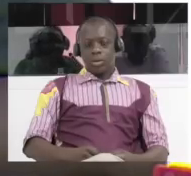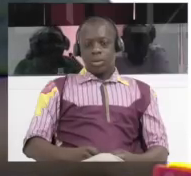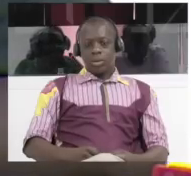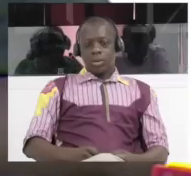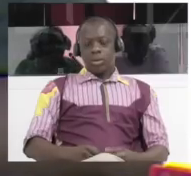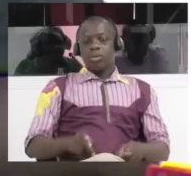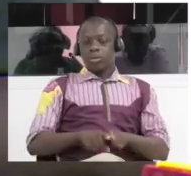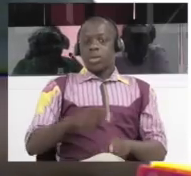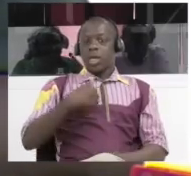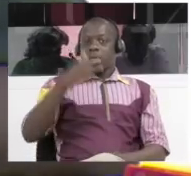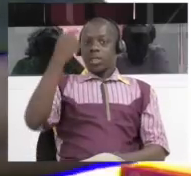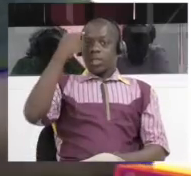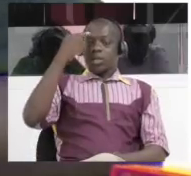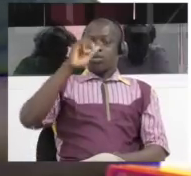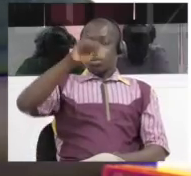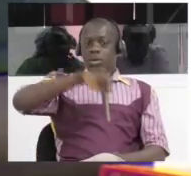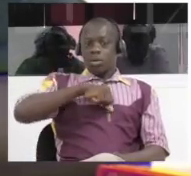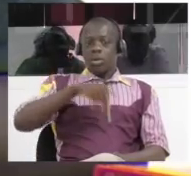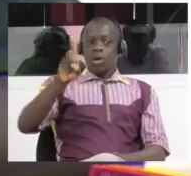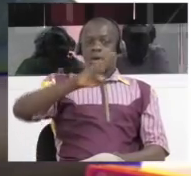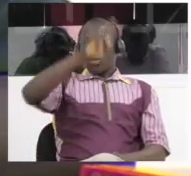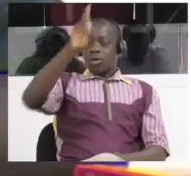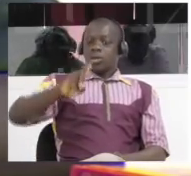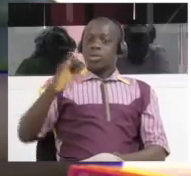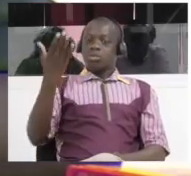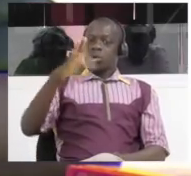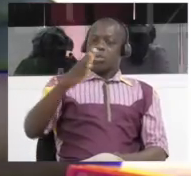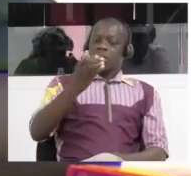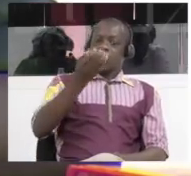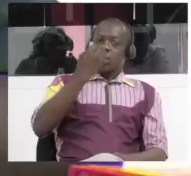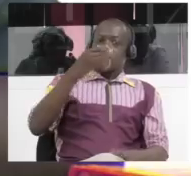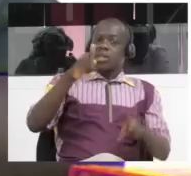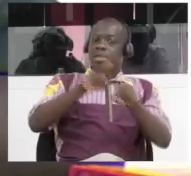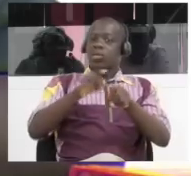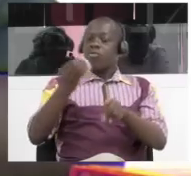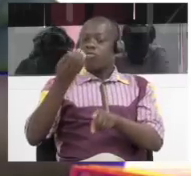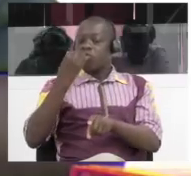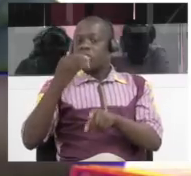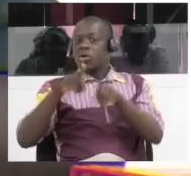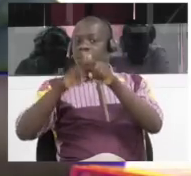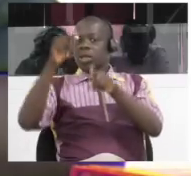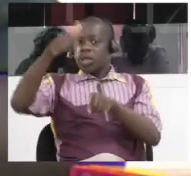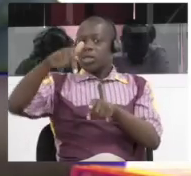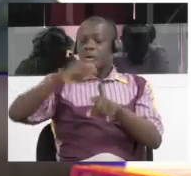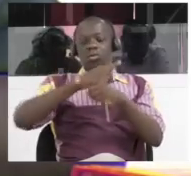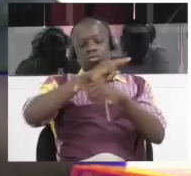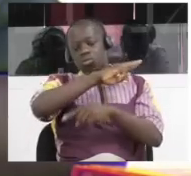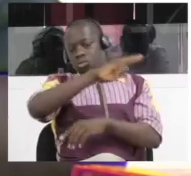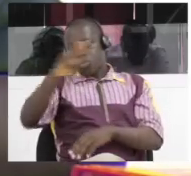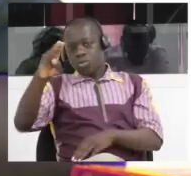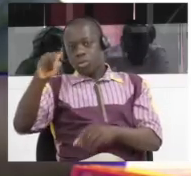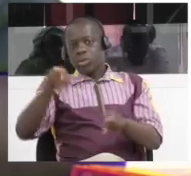is whether we were eating the same food with the Nigerians. No, the